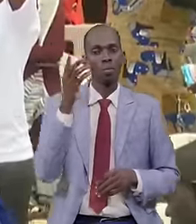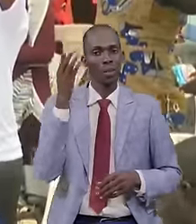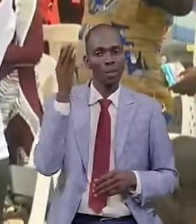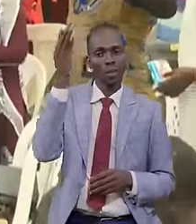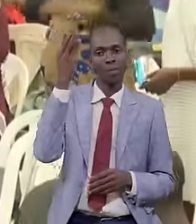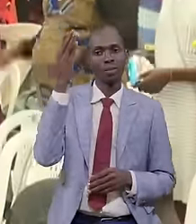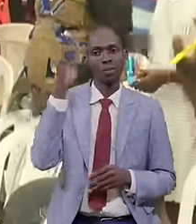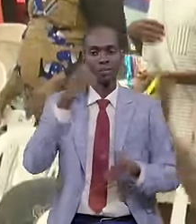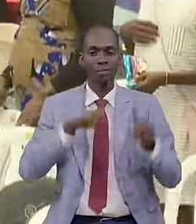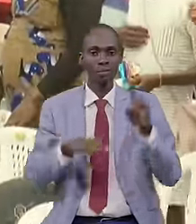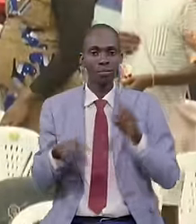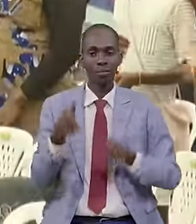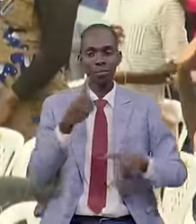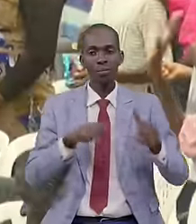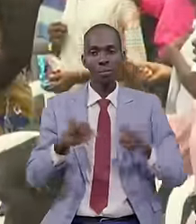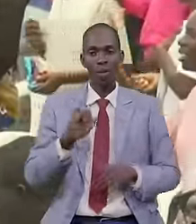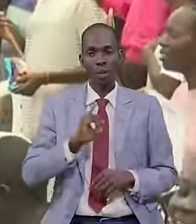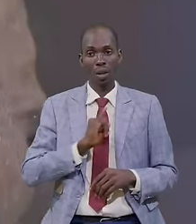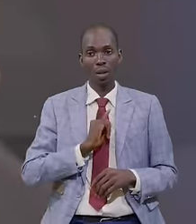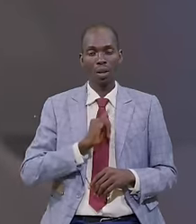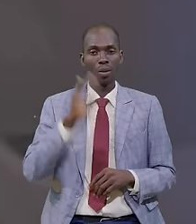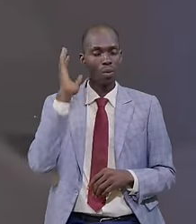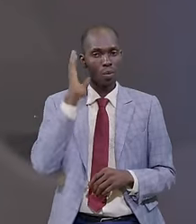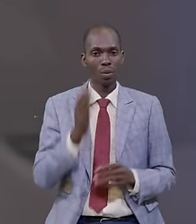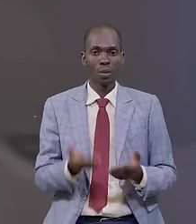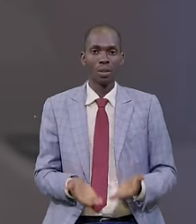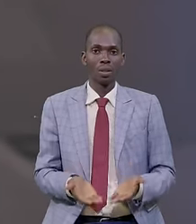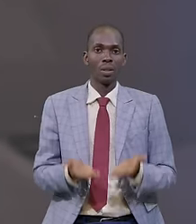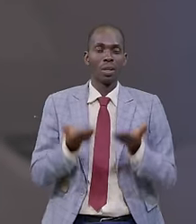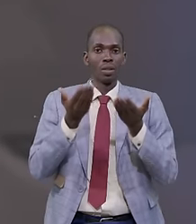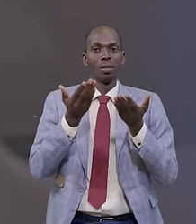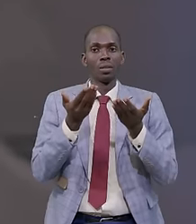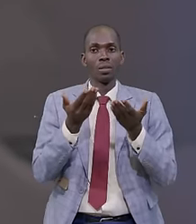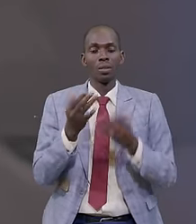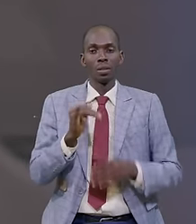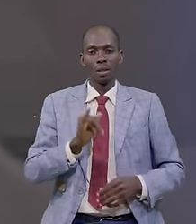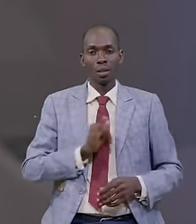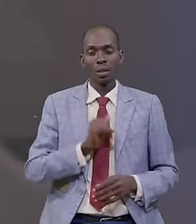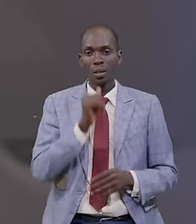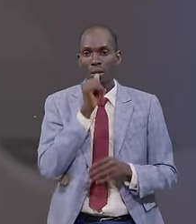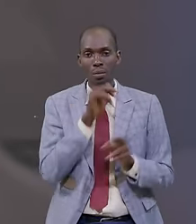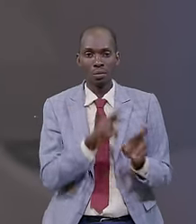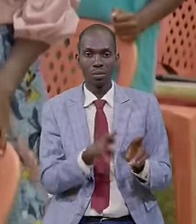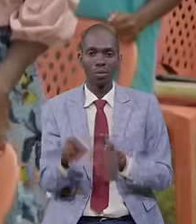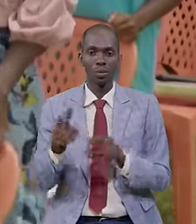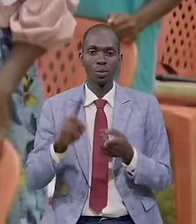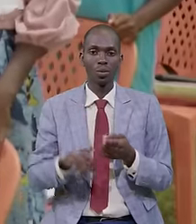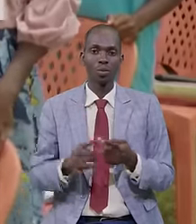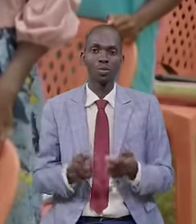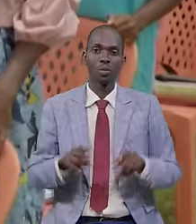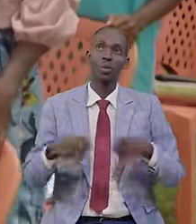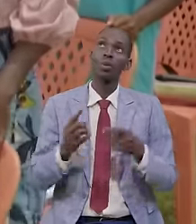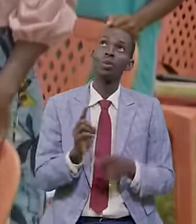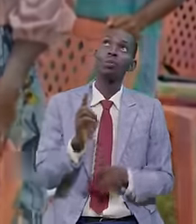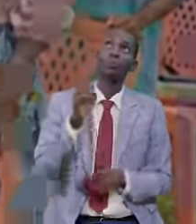I will rise. I am ready to rise.